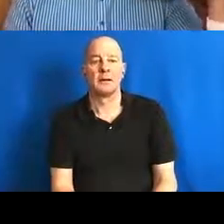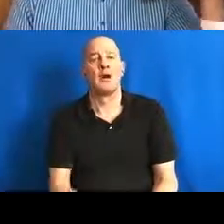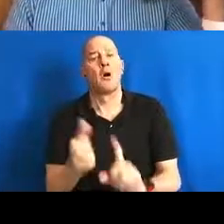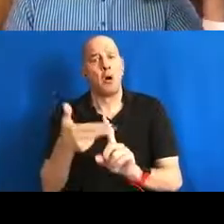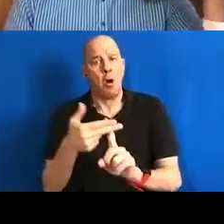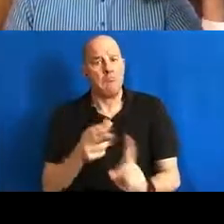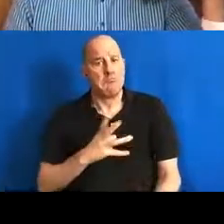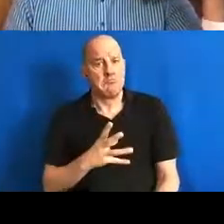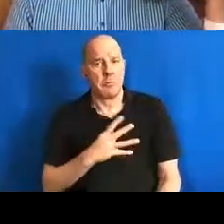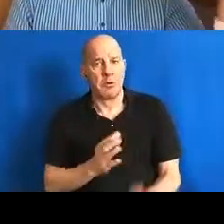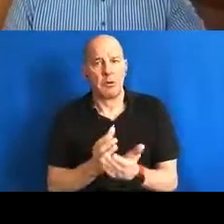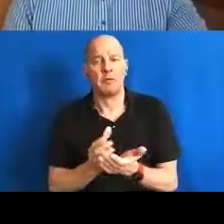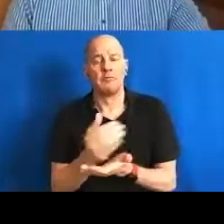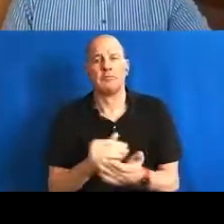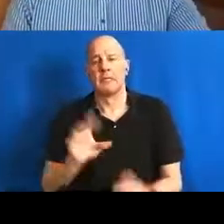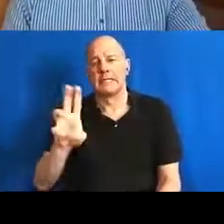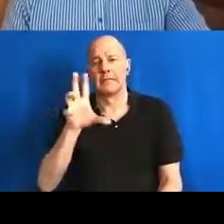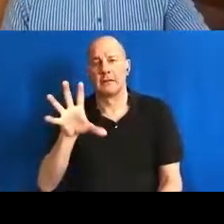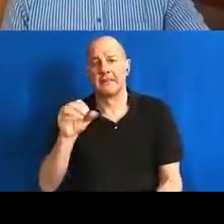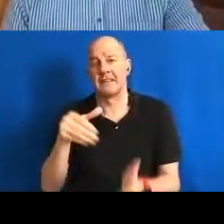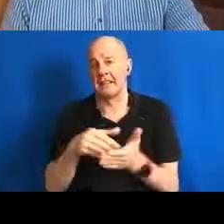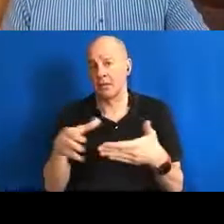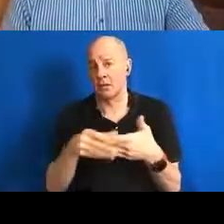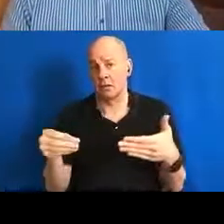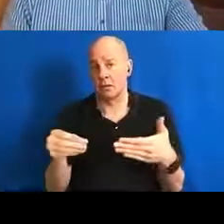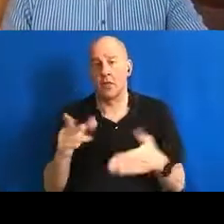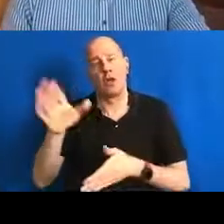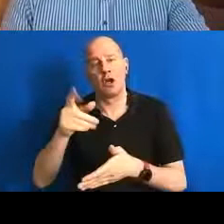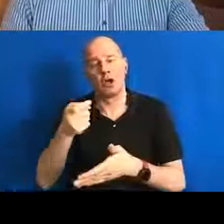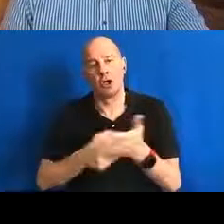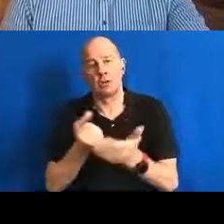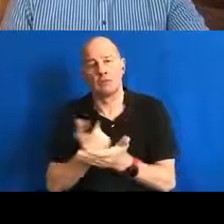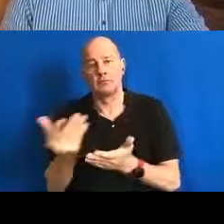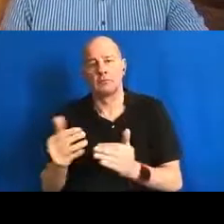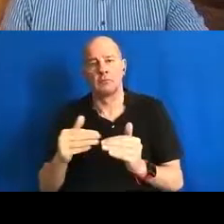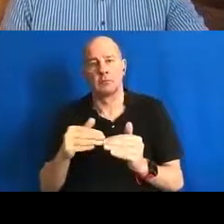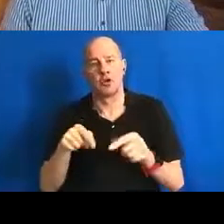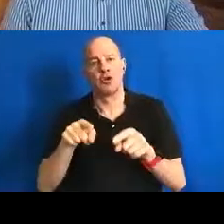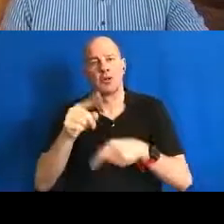in 650,000. Their costs and expenses over that year was